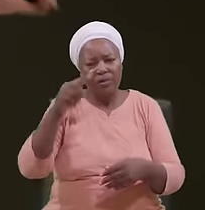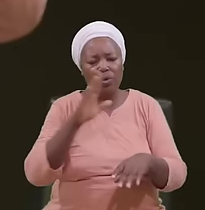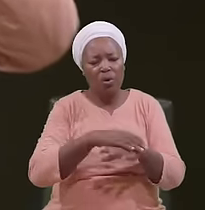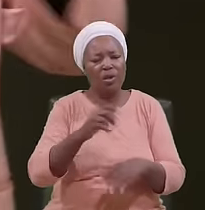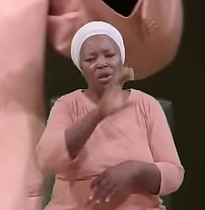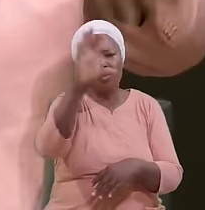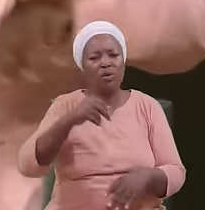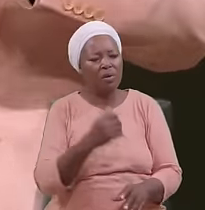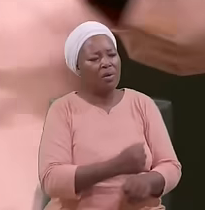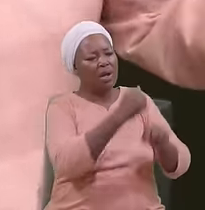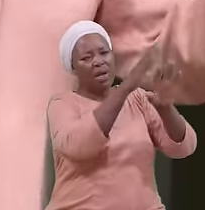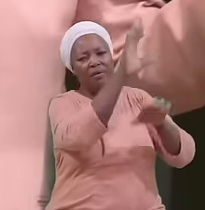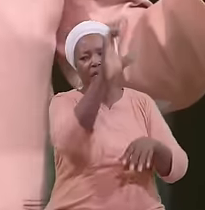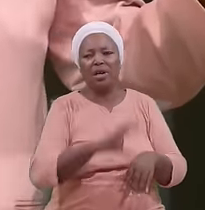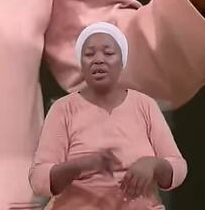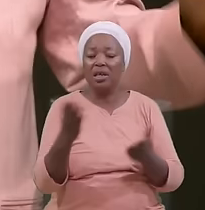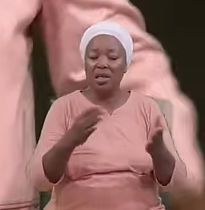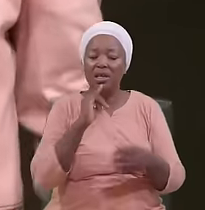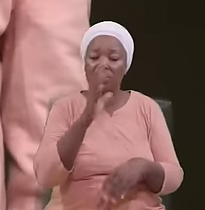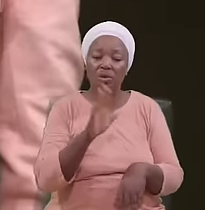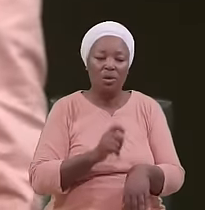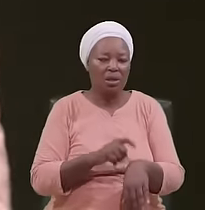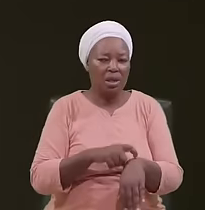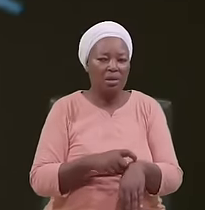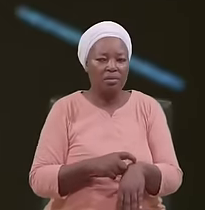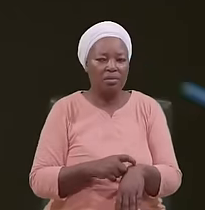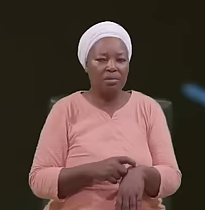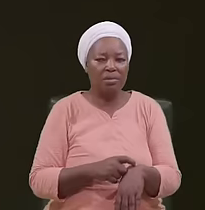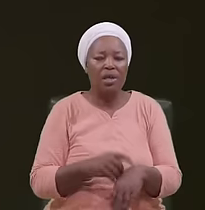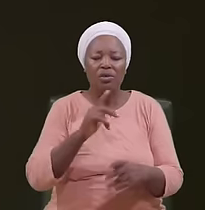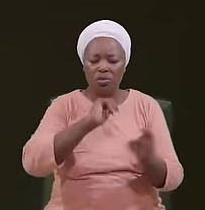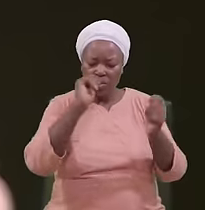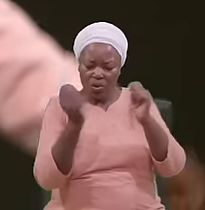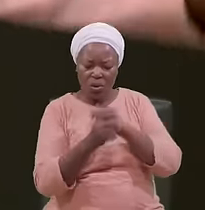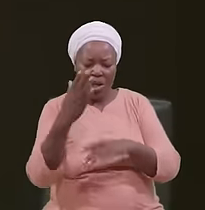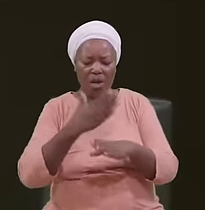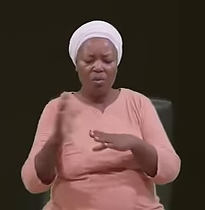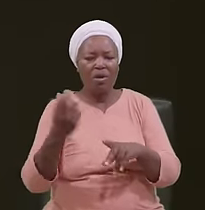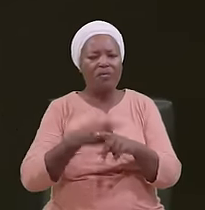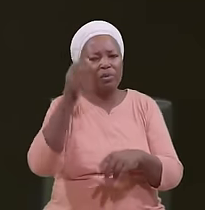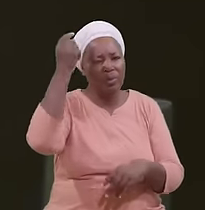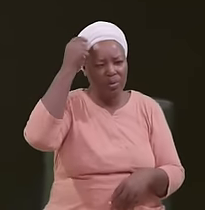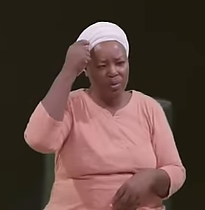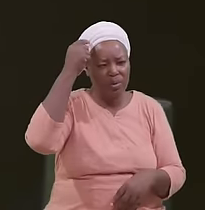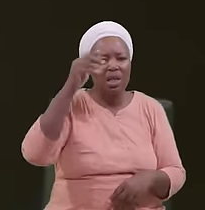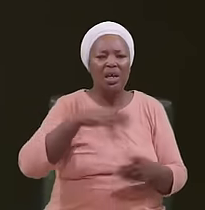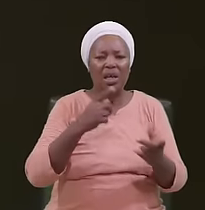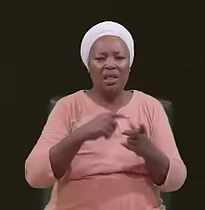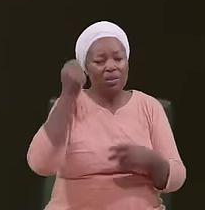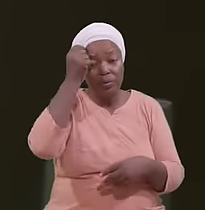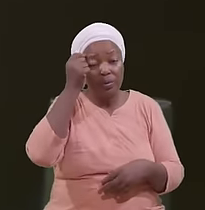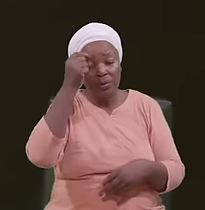Calvary. Here is your time. You turn away from your thoughts. You turn away from the